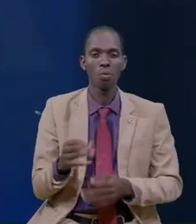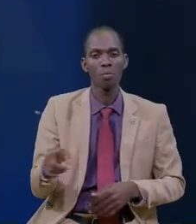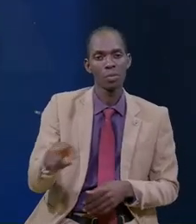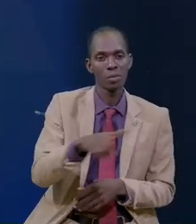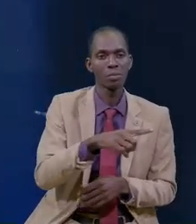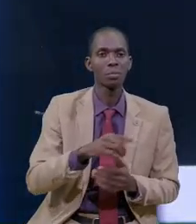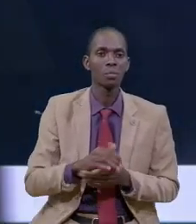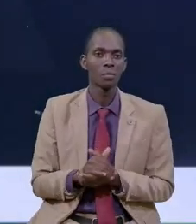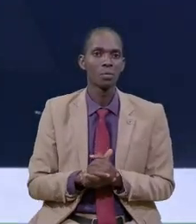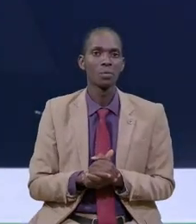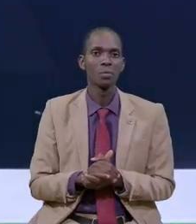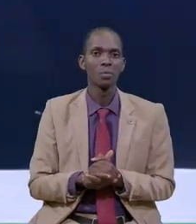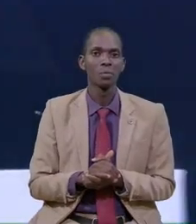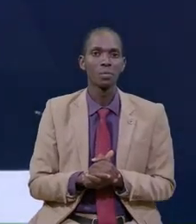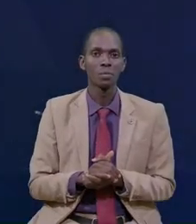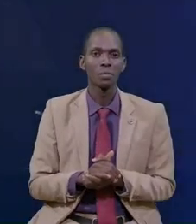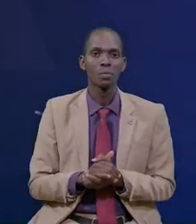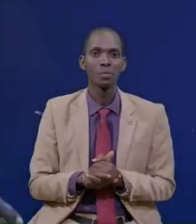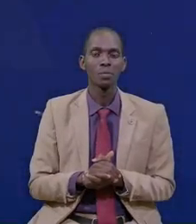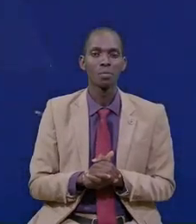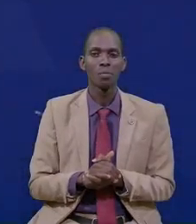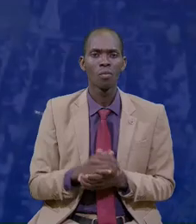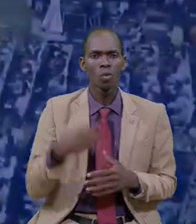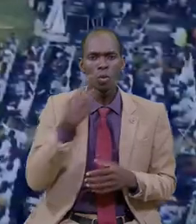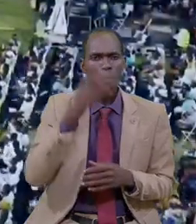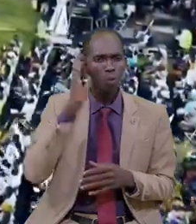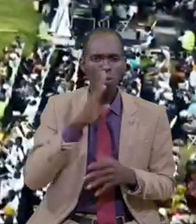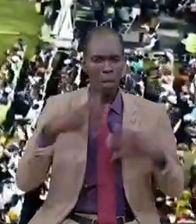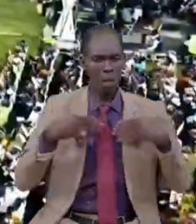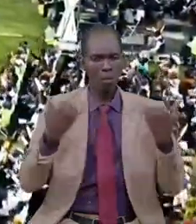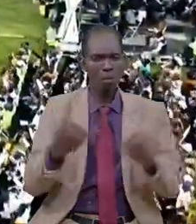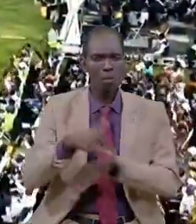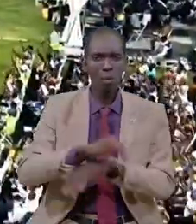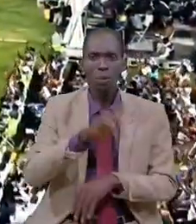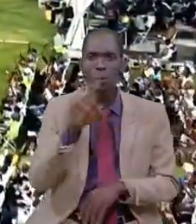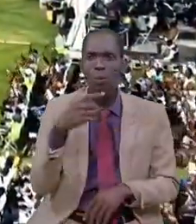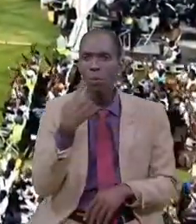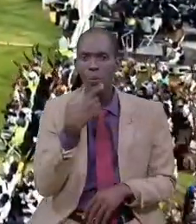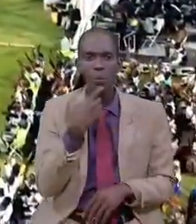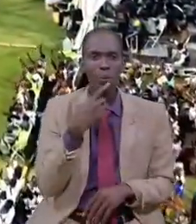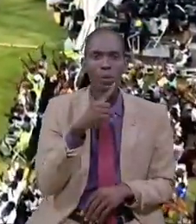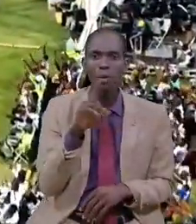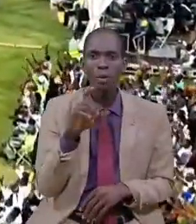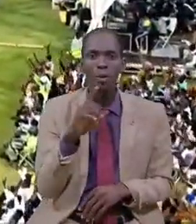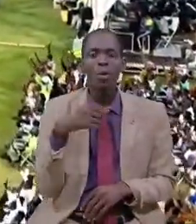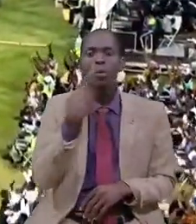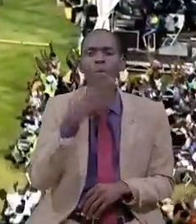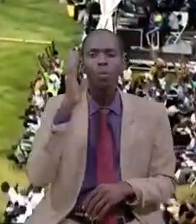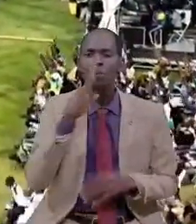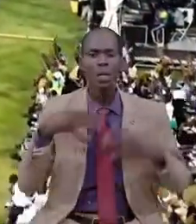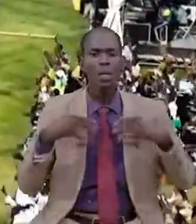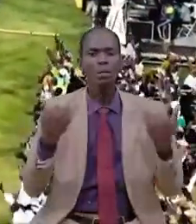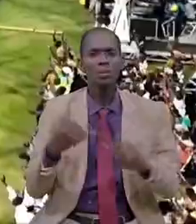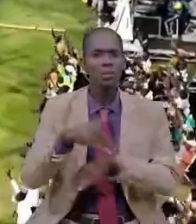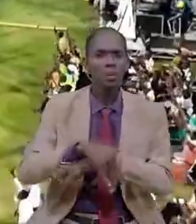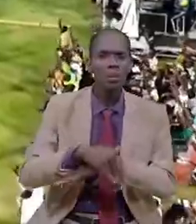Son Fils aussi rempli d'amour n'a pas changé, il guérit tous les malades. Qui va-t-il guérir ce soir? Where are they? Où sont-ils? Heaven has